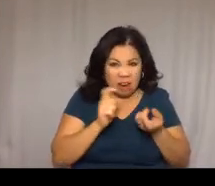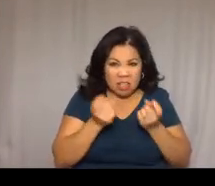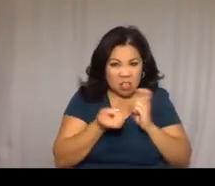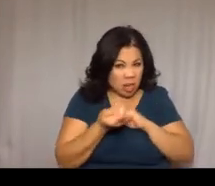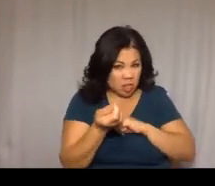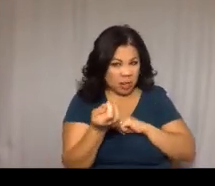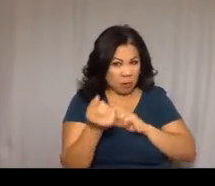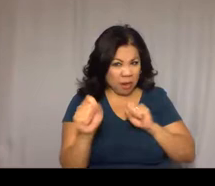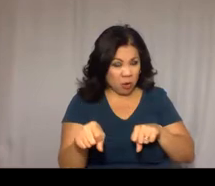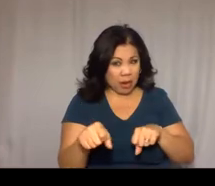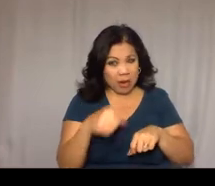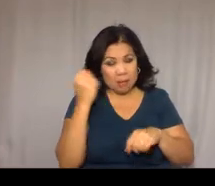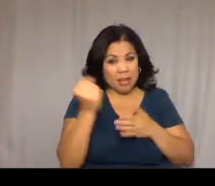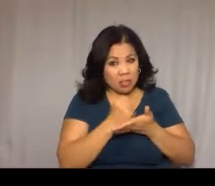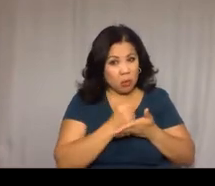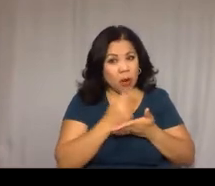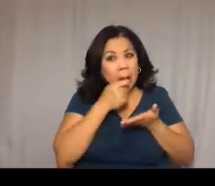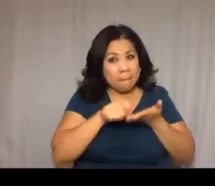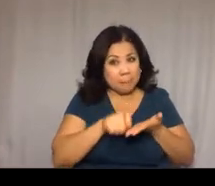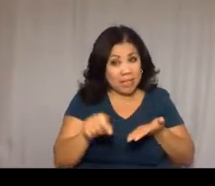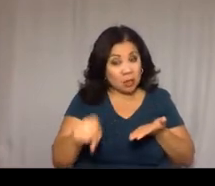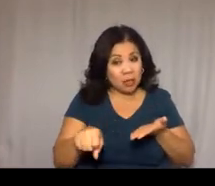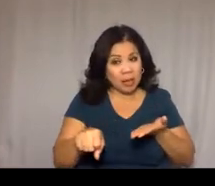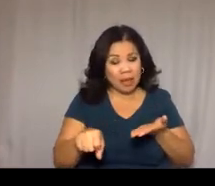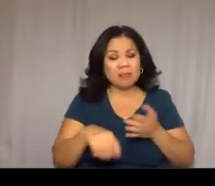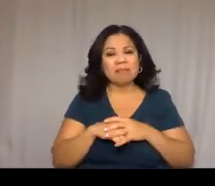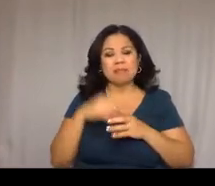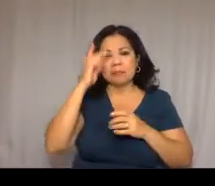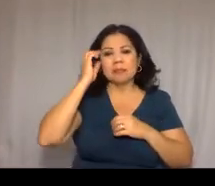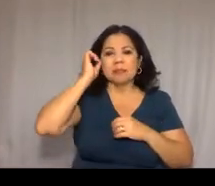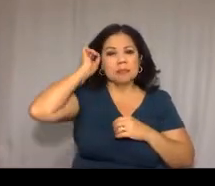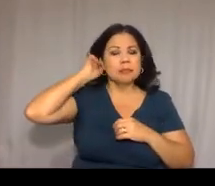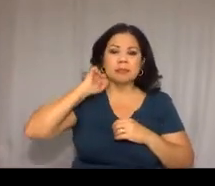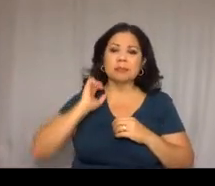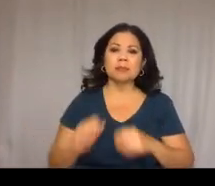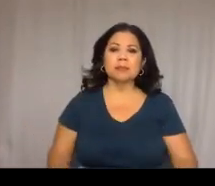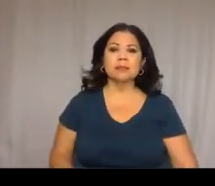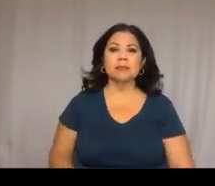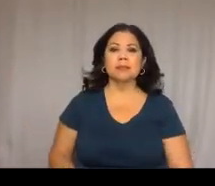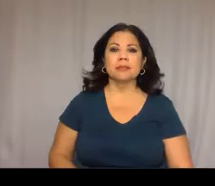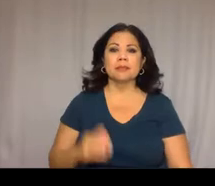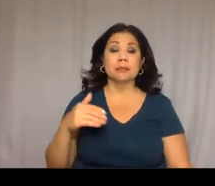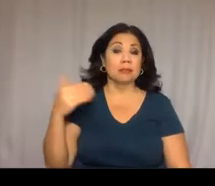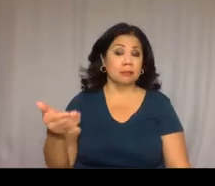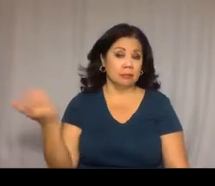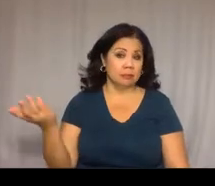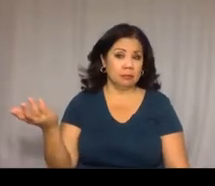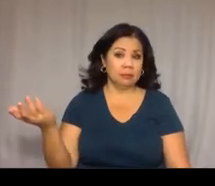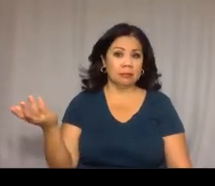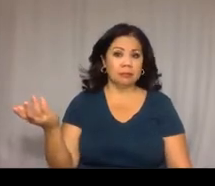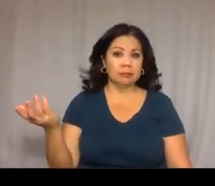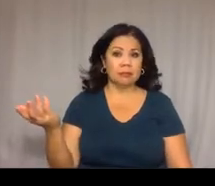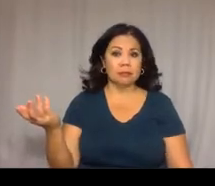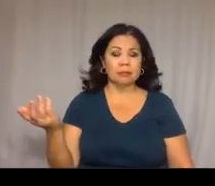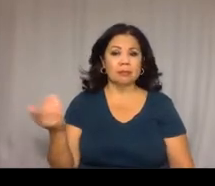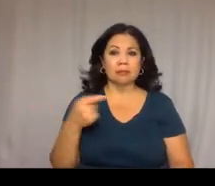always erase your pencil line after you do your Sharpie, right? Okay, so next, there's my